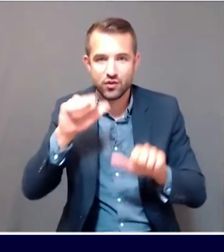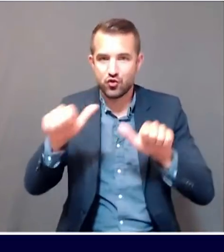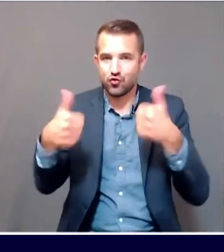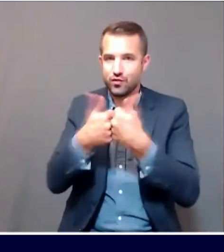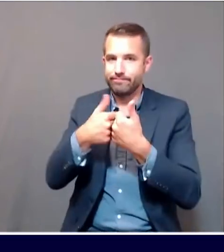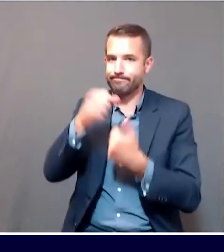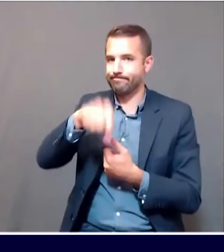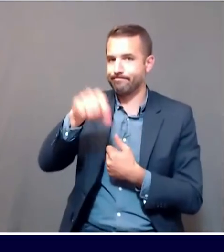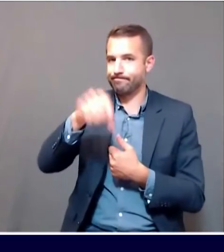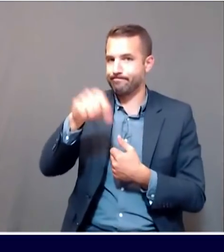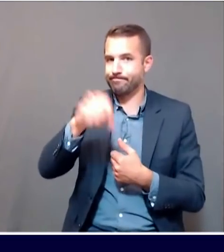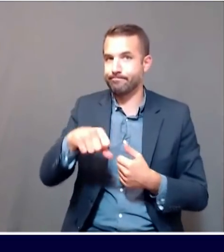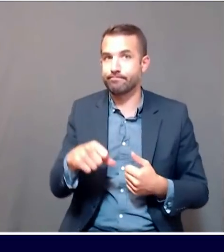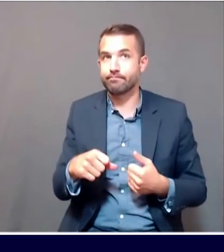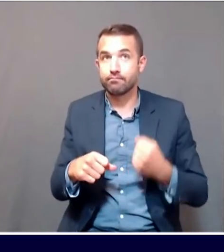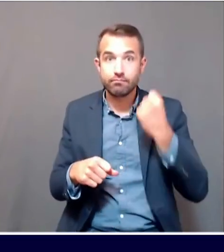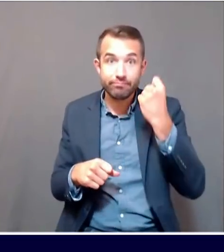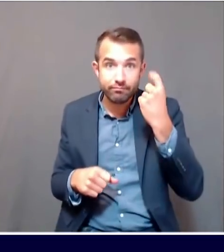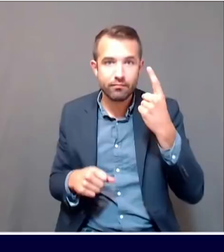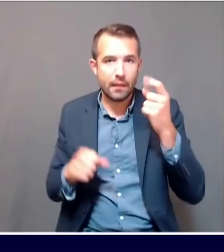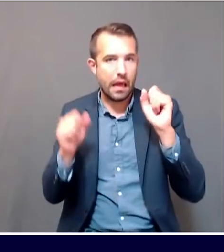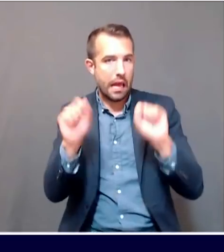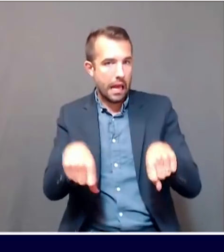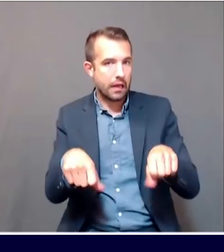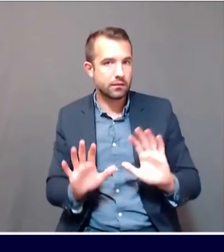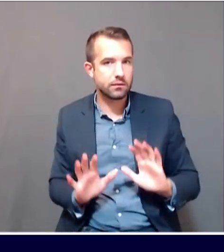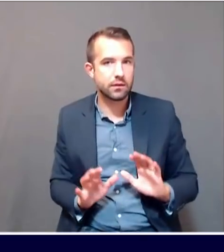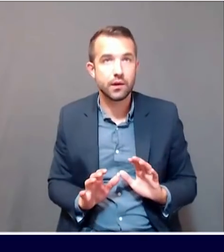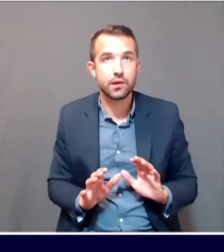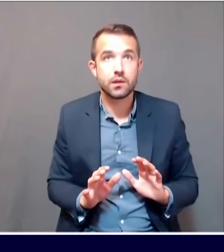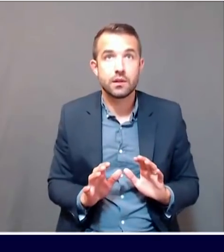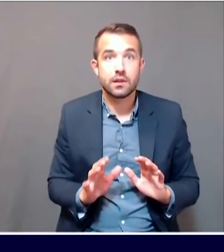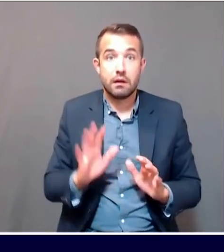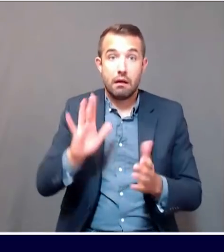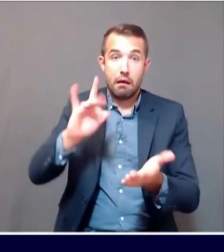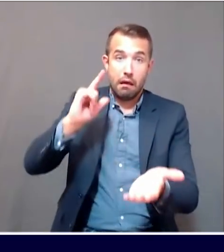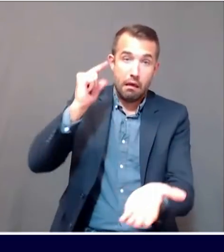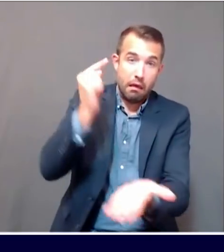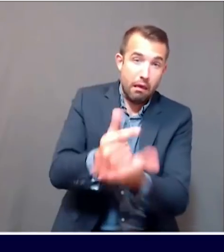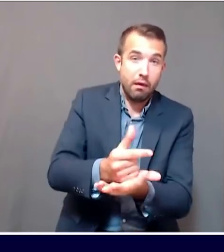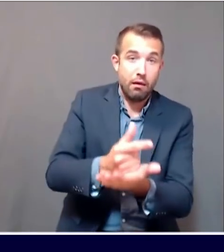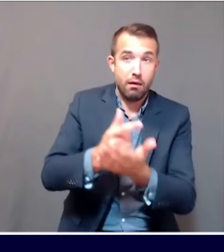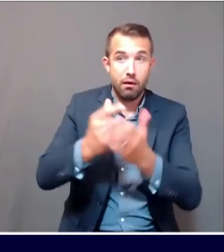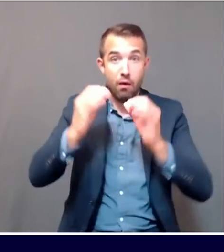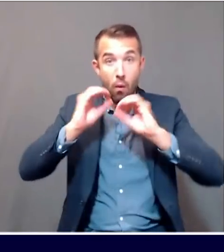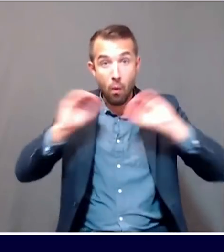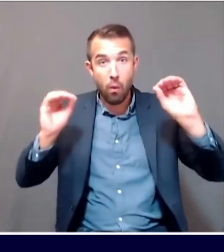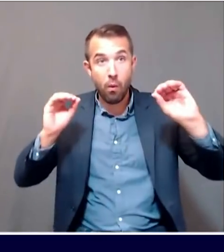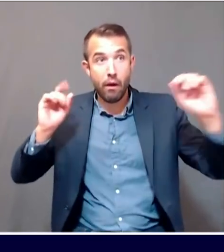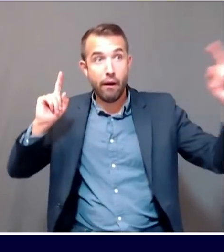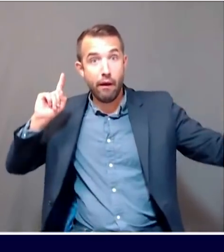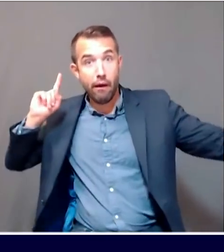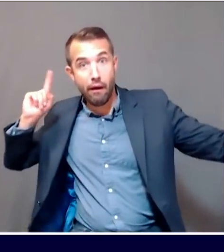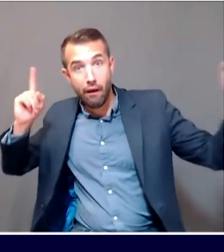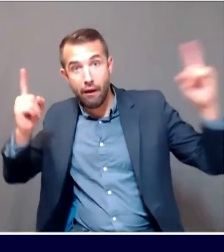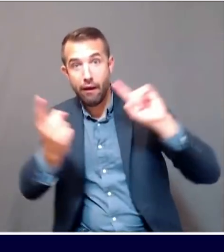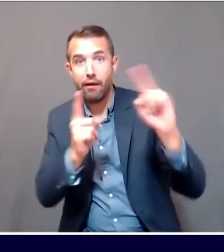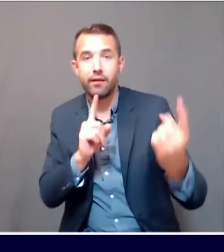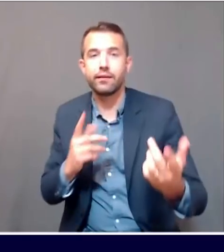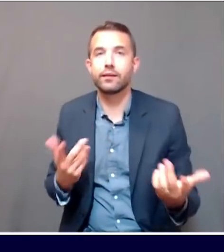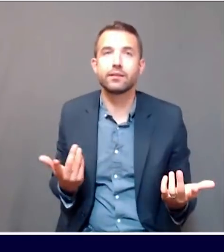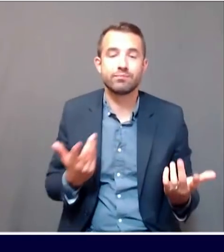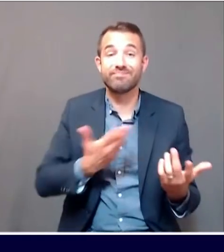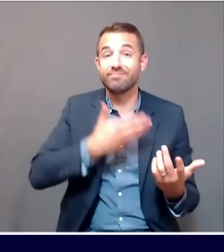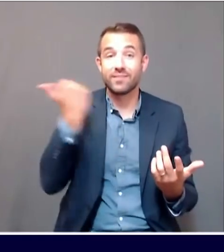be crowded and you can't really guarantee that no one's going to cross your path. My view, my recommendation is that one of the safest ways to go about